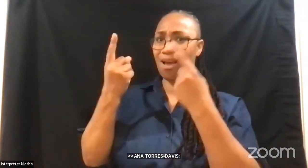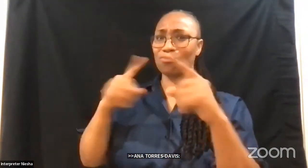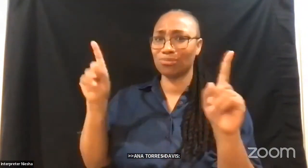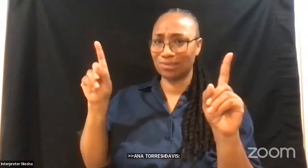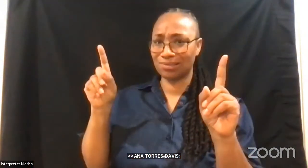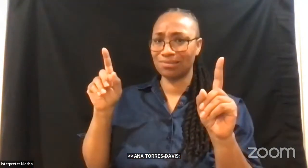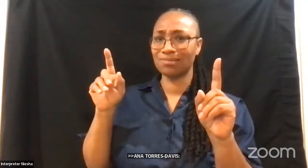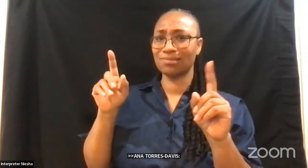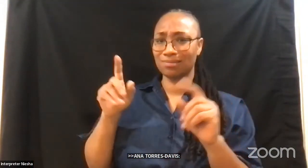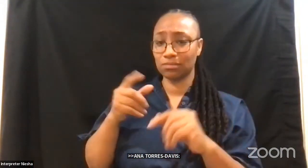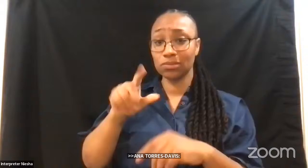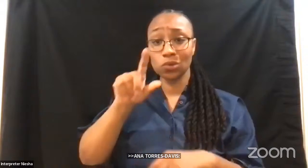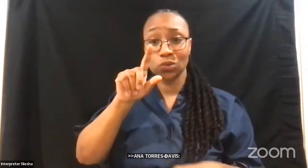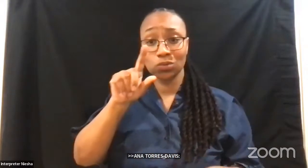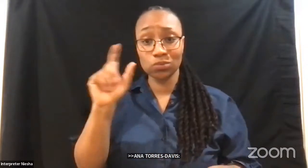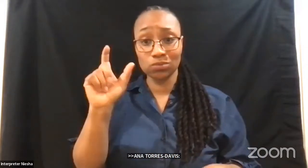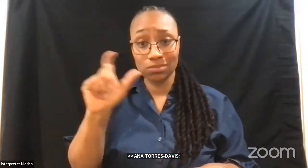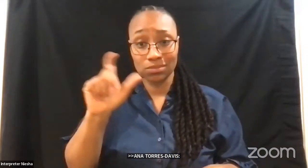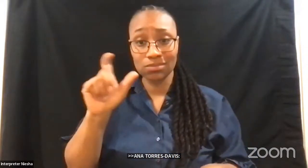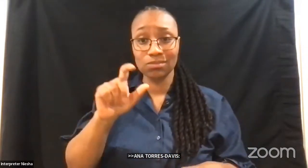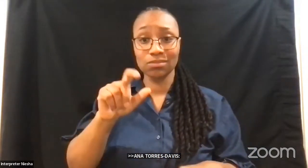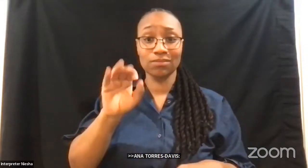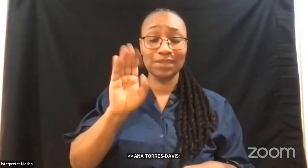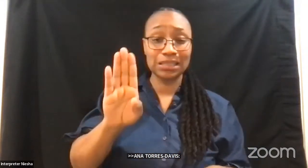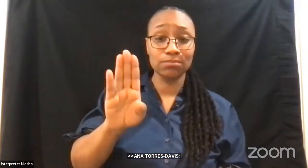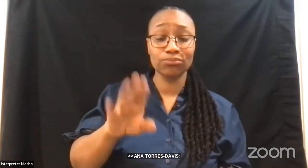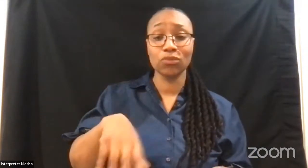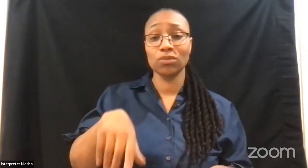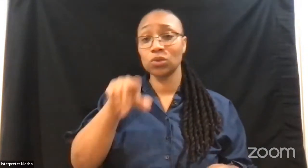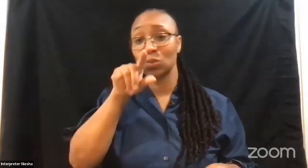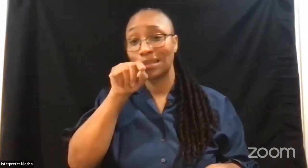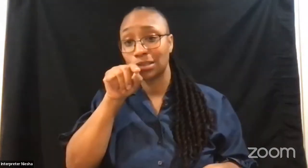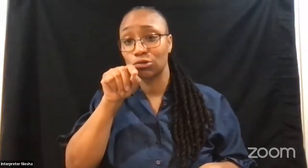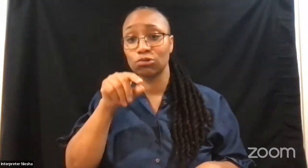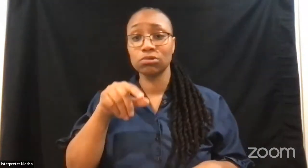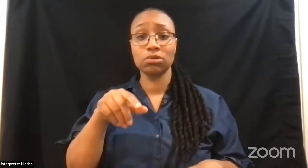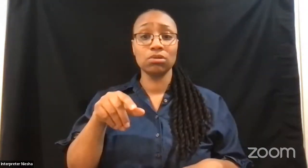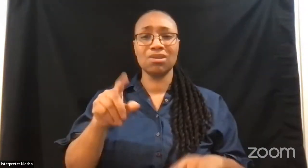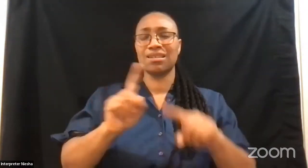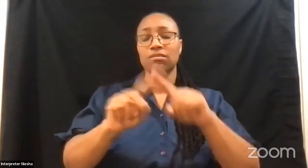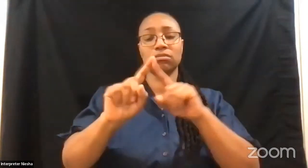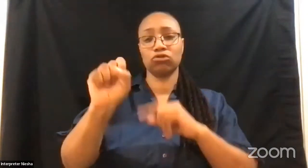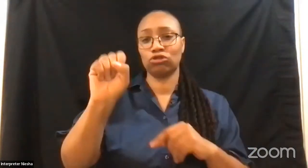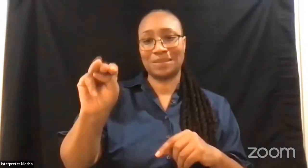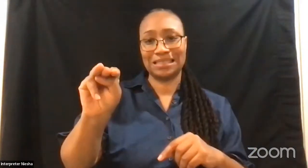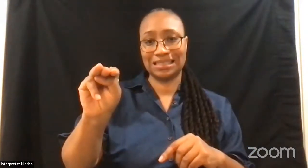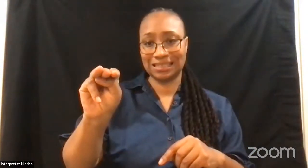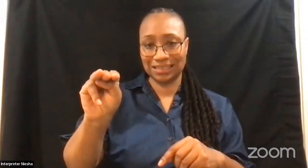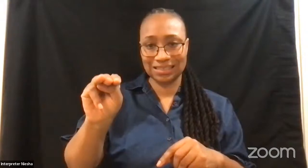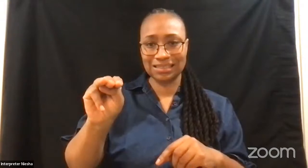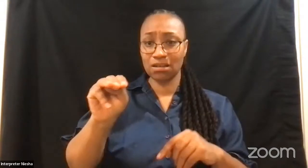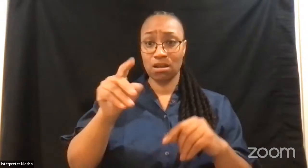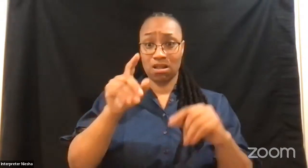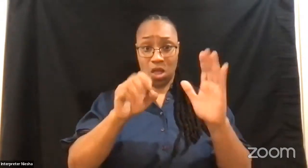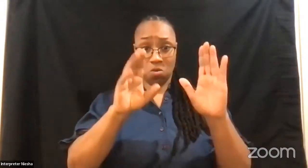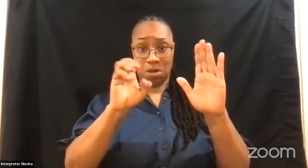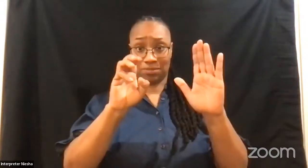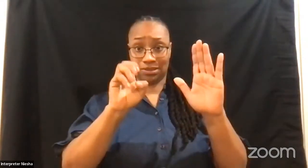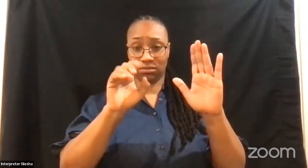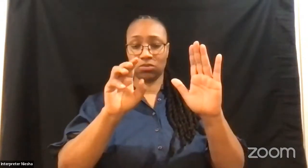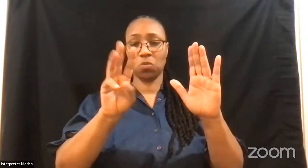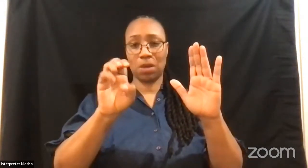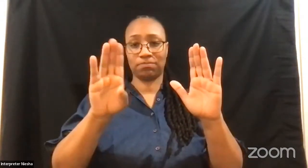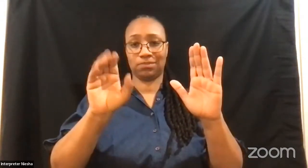feed, Facebook, and please check our website as well. It will go